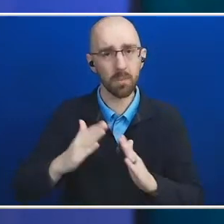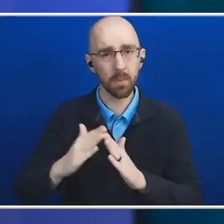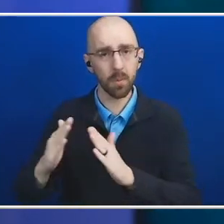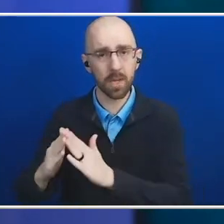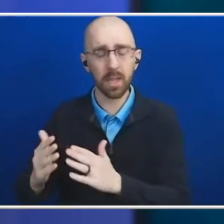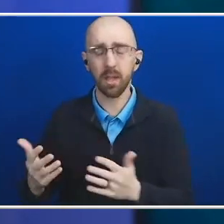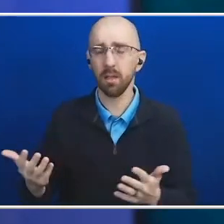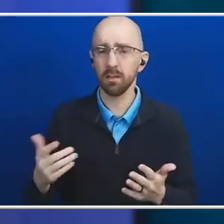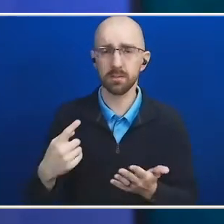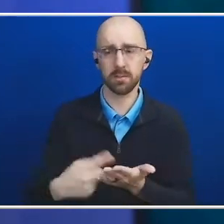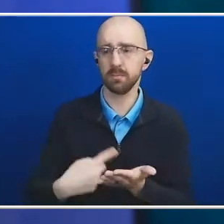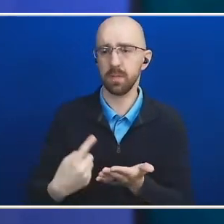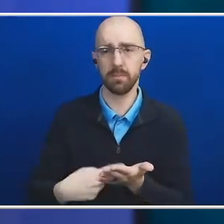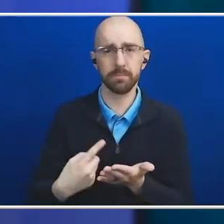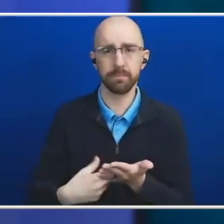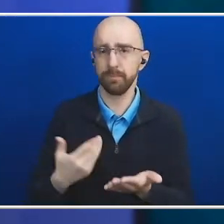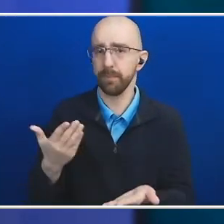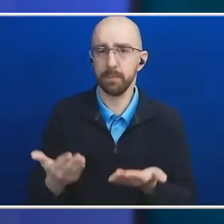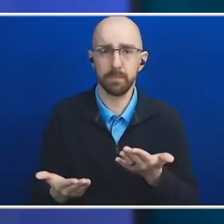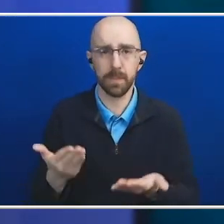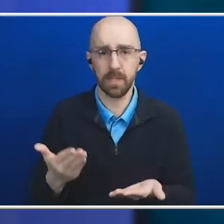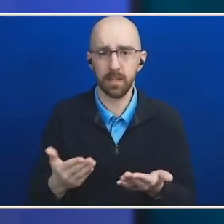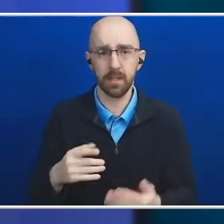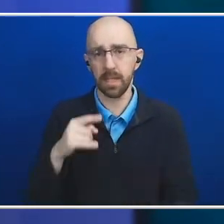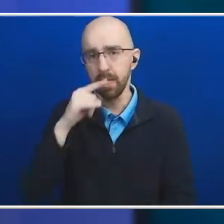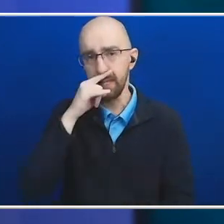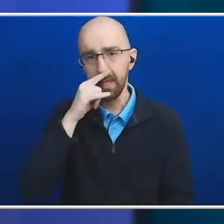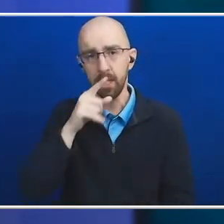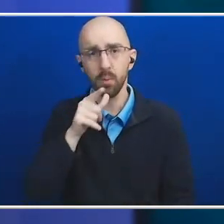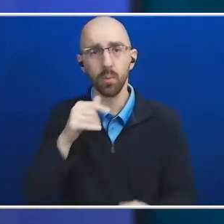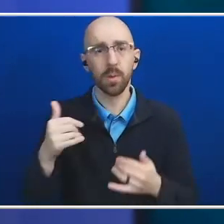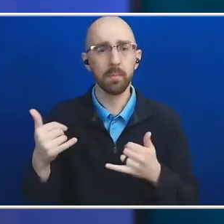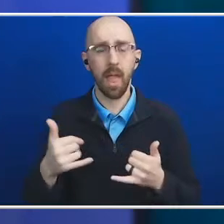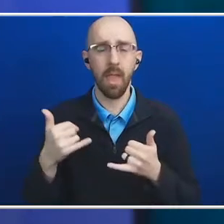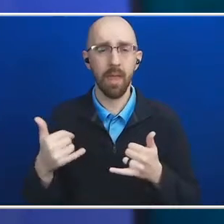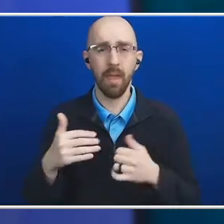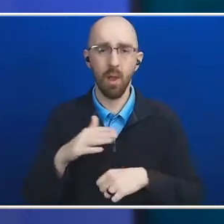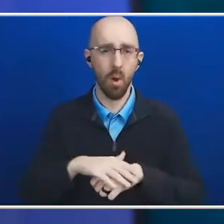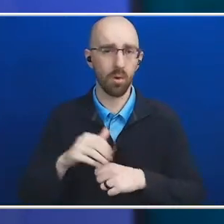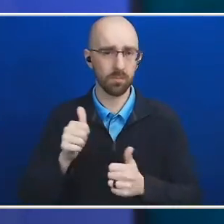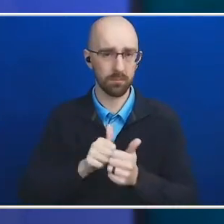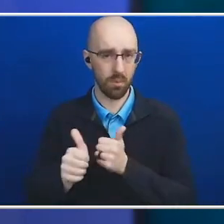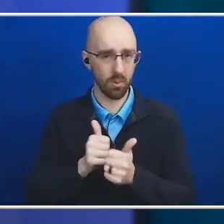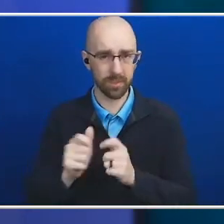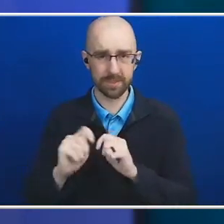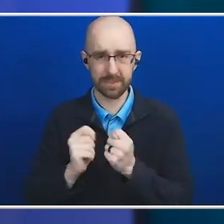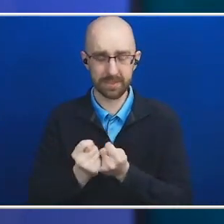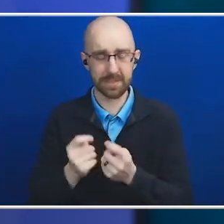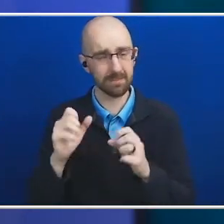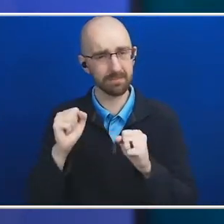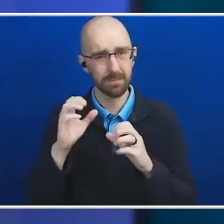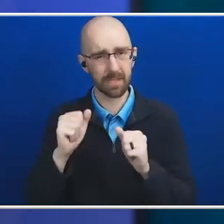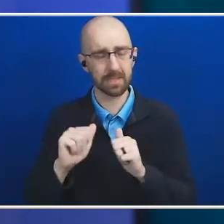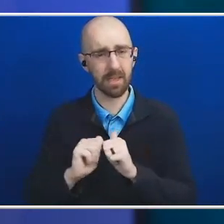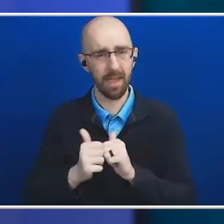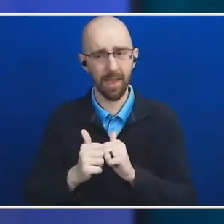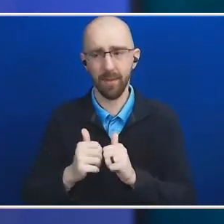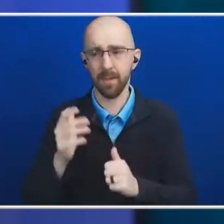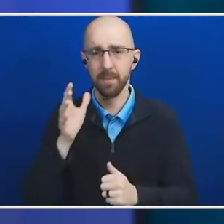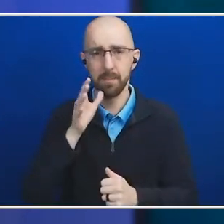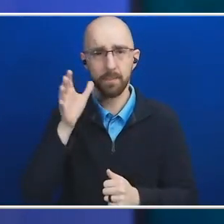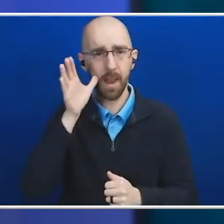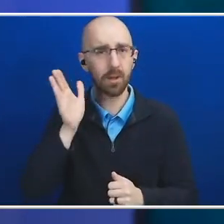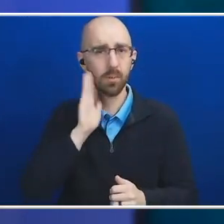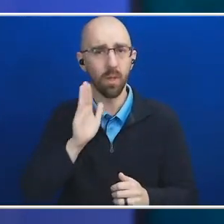it may be a kiddo who is playing on a sports team, and it's amazing how parents will come and help. And so